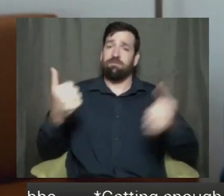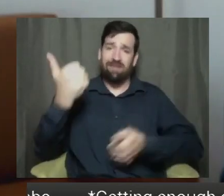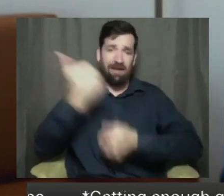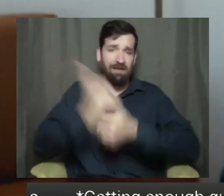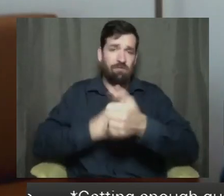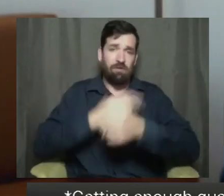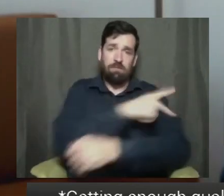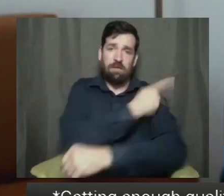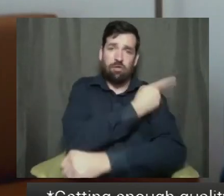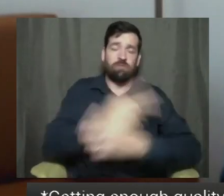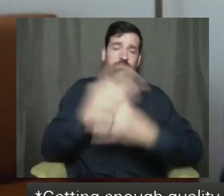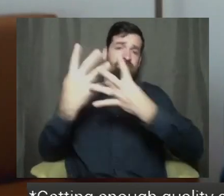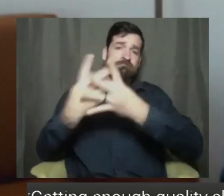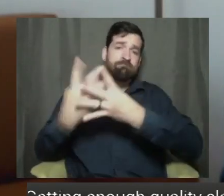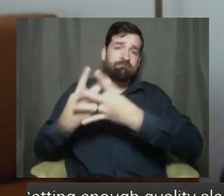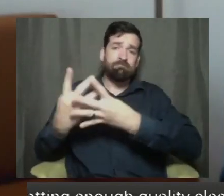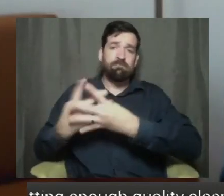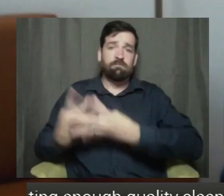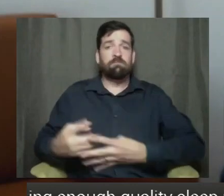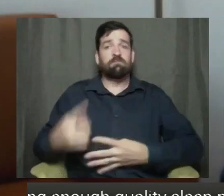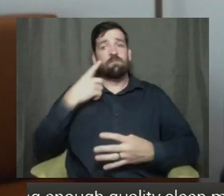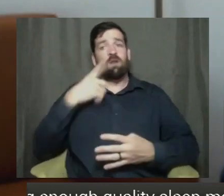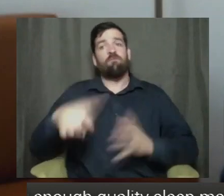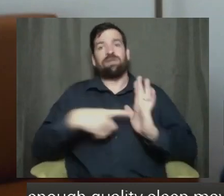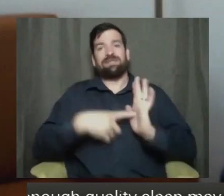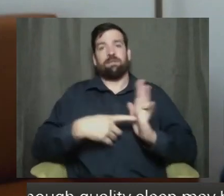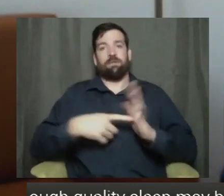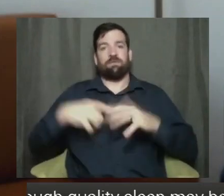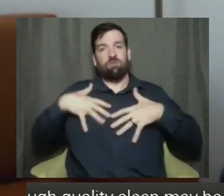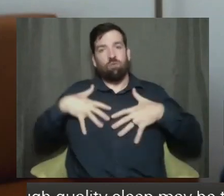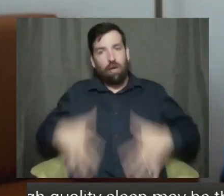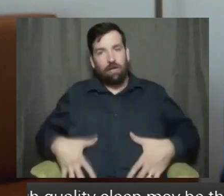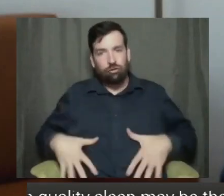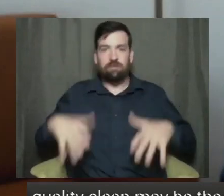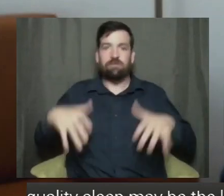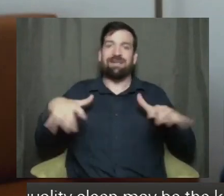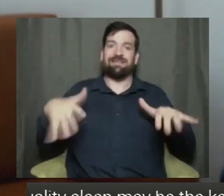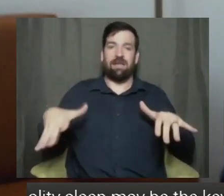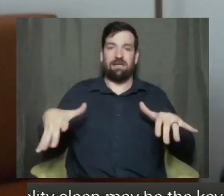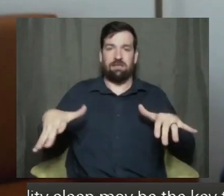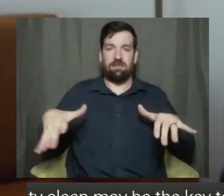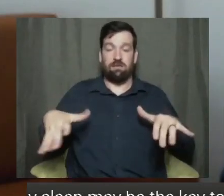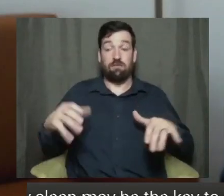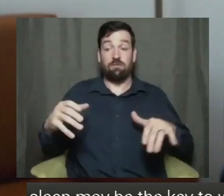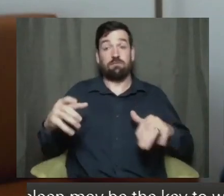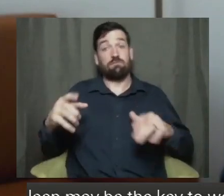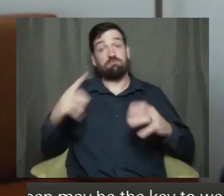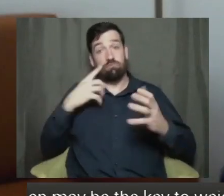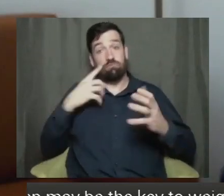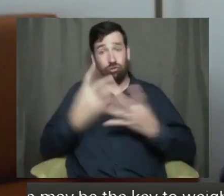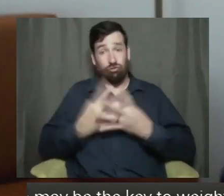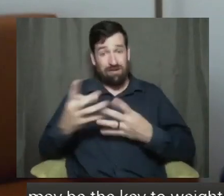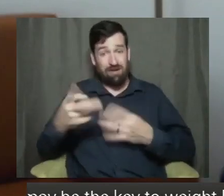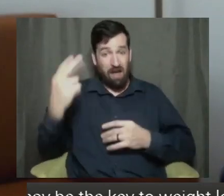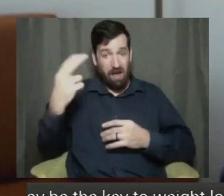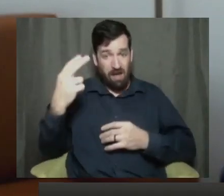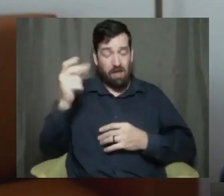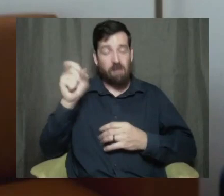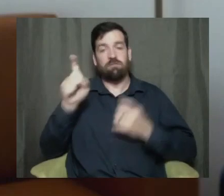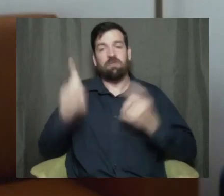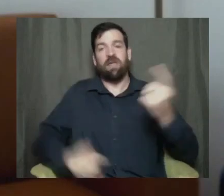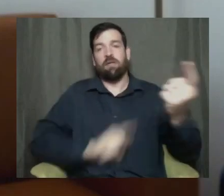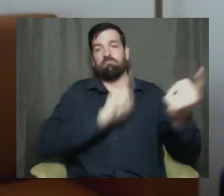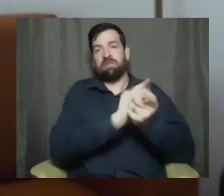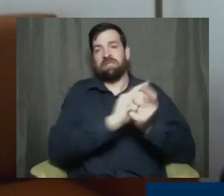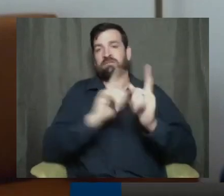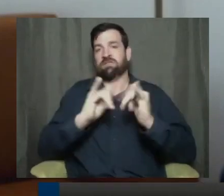with a screening tool for symptoms of depression and anxiety. And if they do screen high, we can have them meet that same